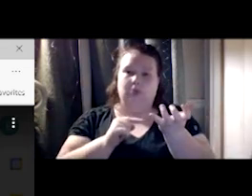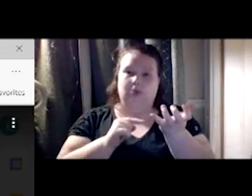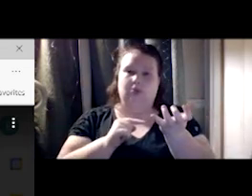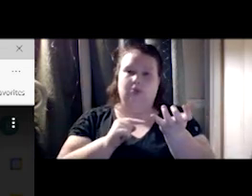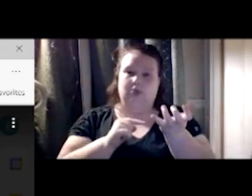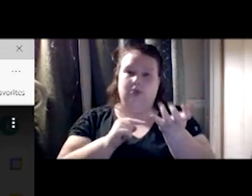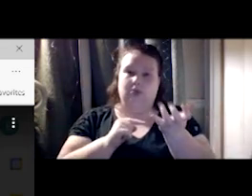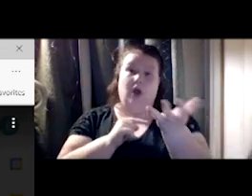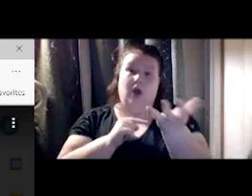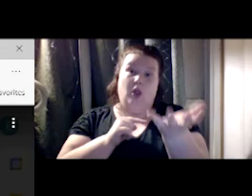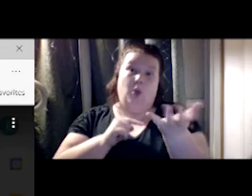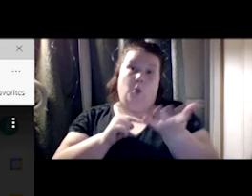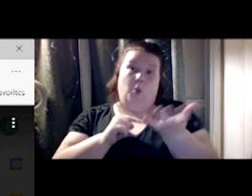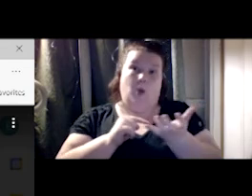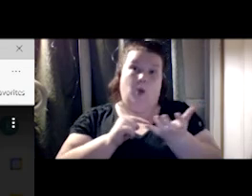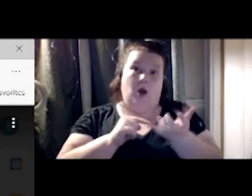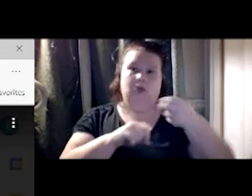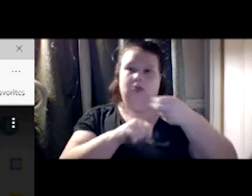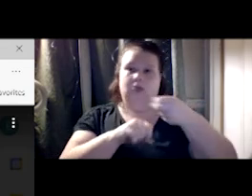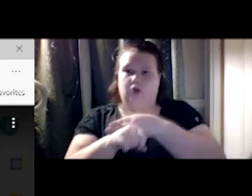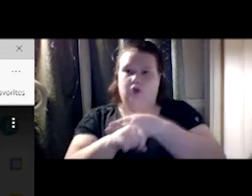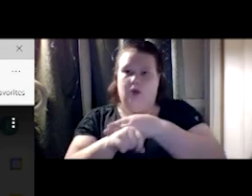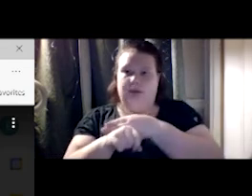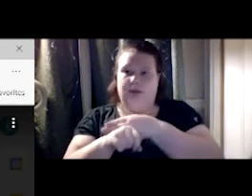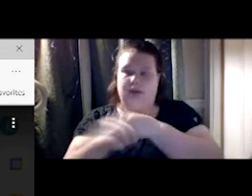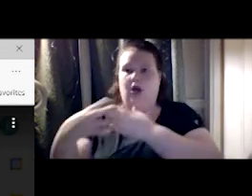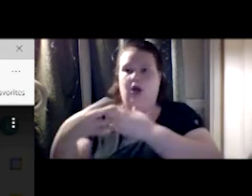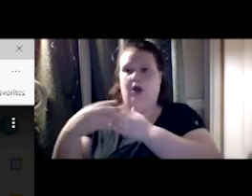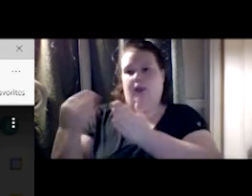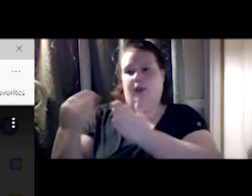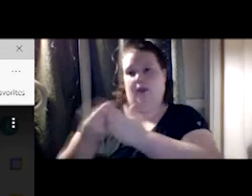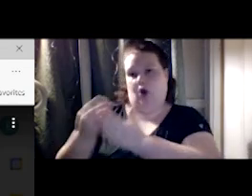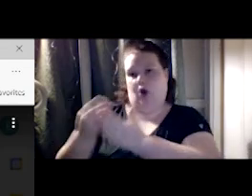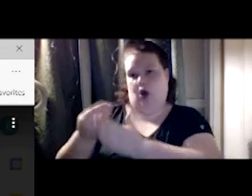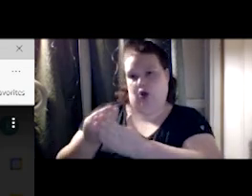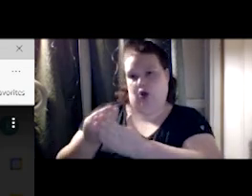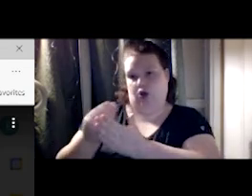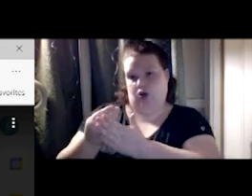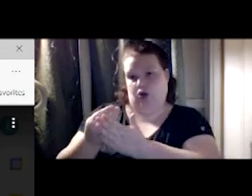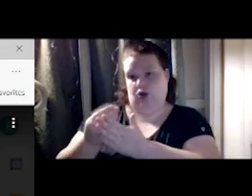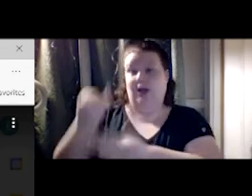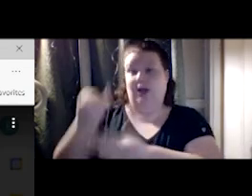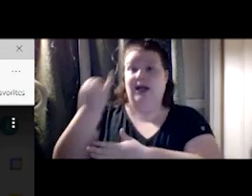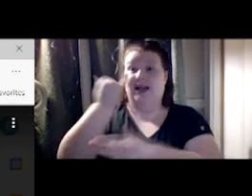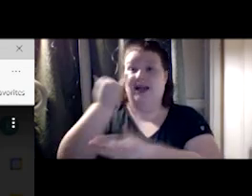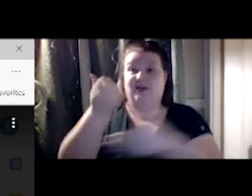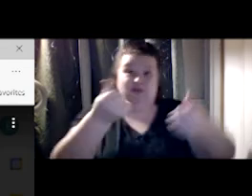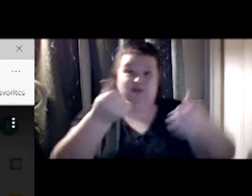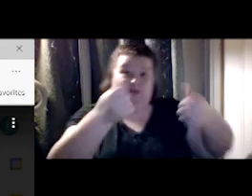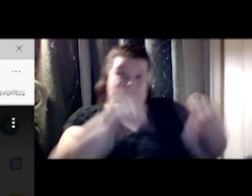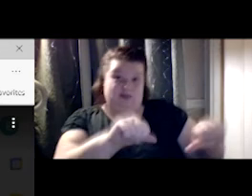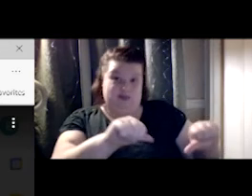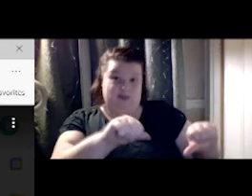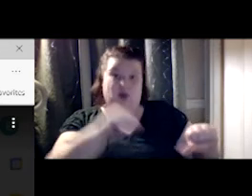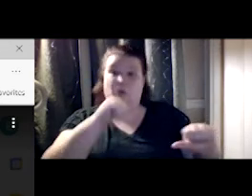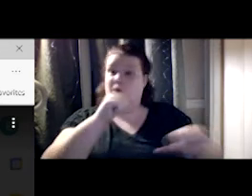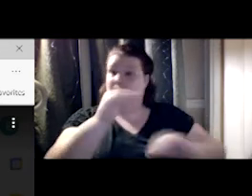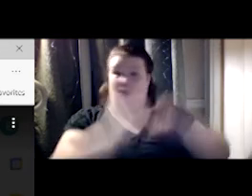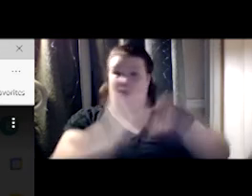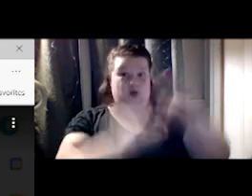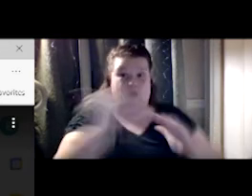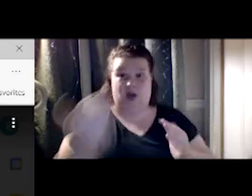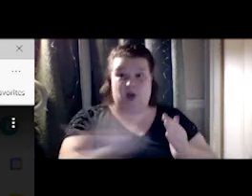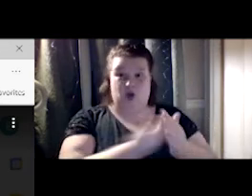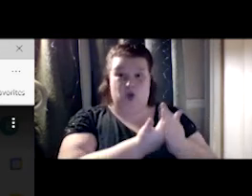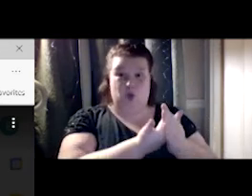than the dollar amount, if that makes sense. Because if we don't do this, what's the alternative? And that's really the place you want to